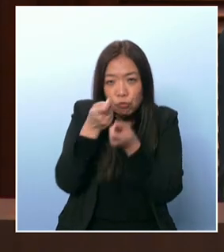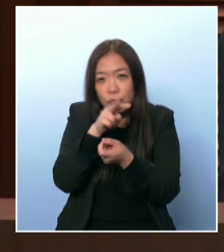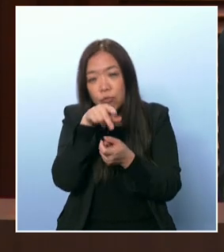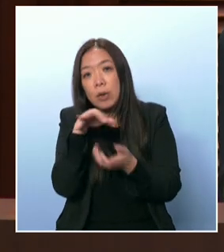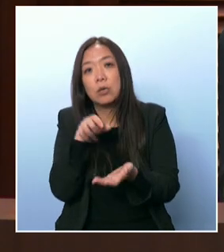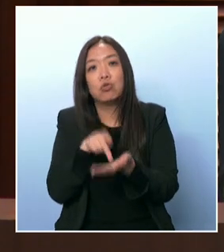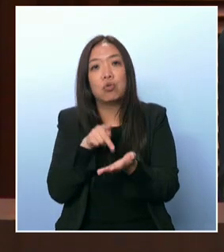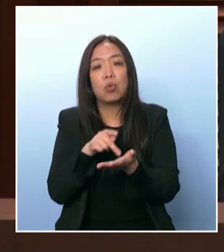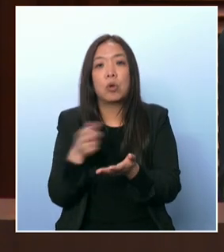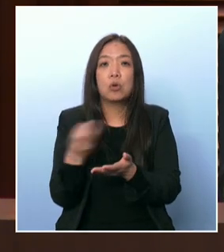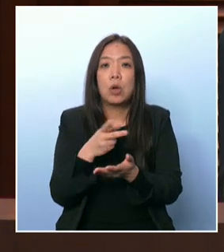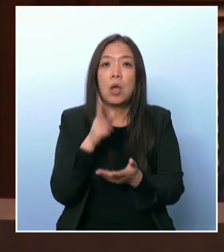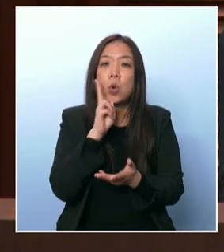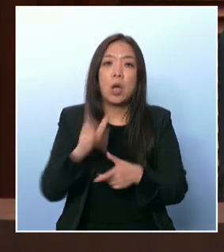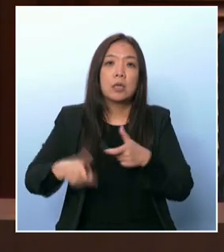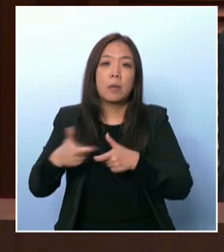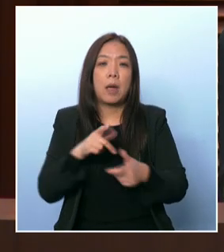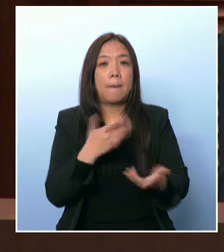arrive out of